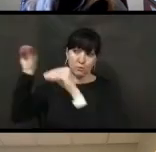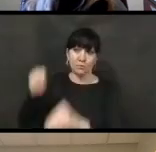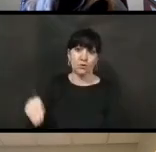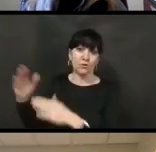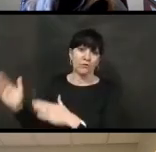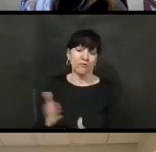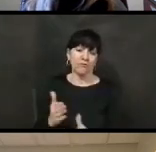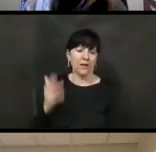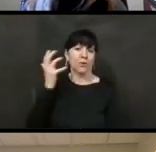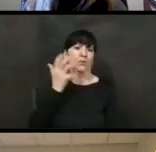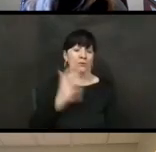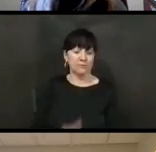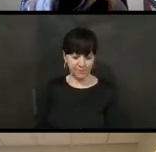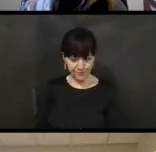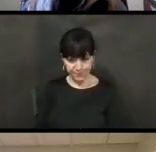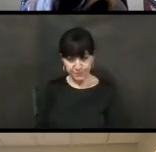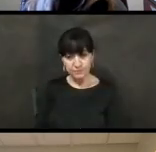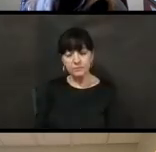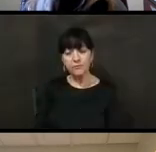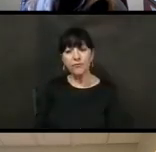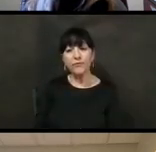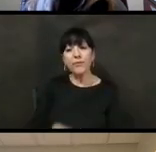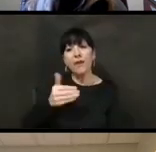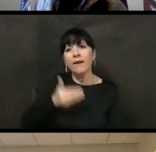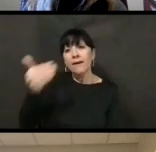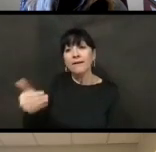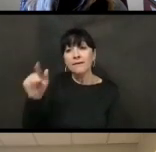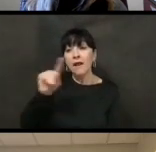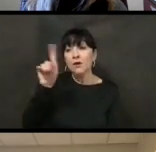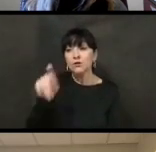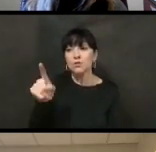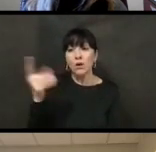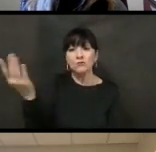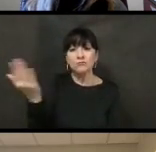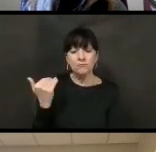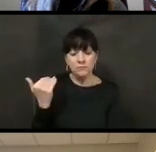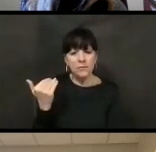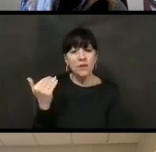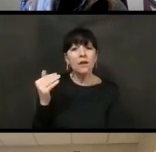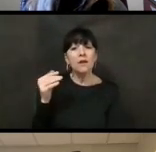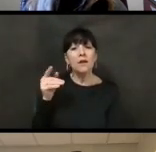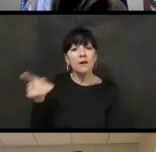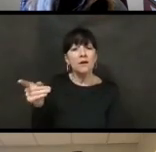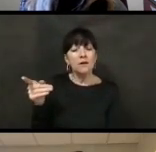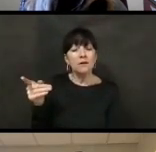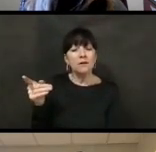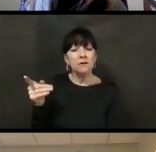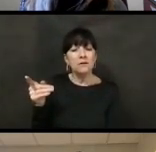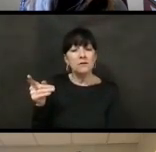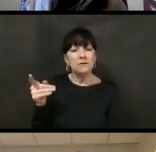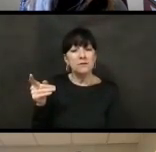comments, Damian, for you. Why is the governor allowed to permit restaurants without an appropriate license to suddenly sell alcohol